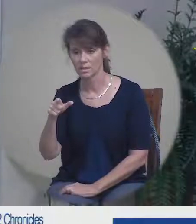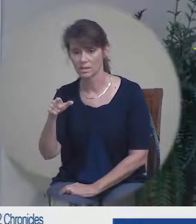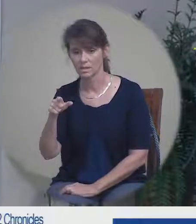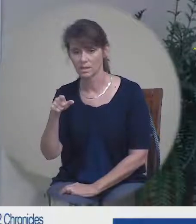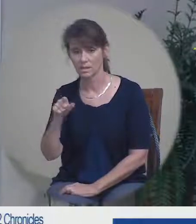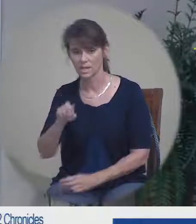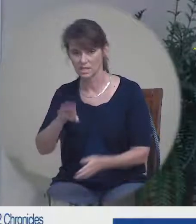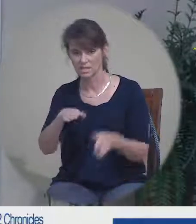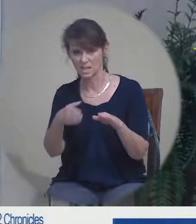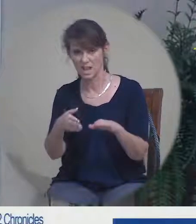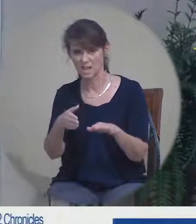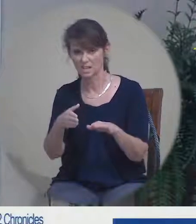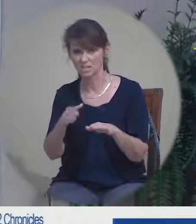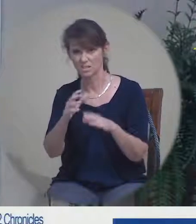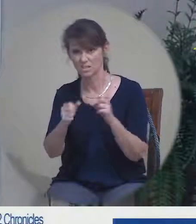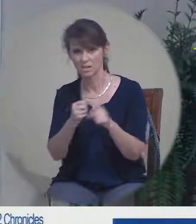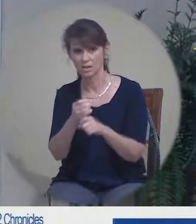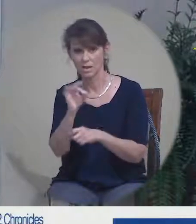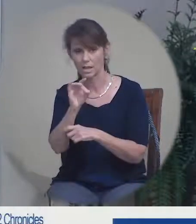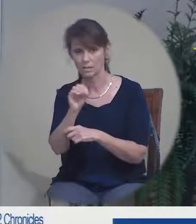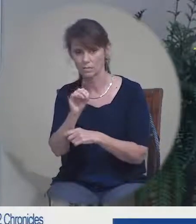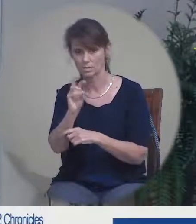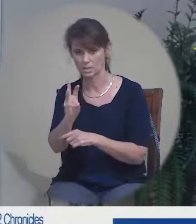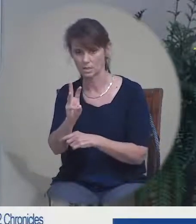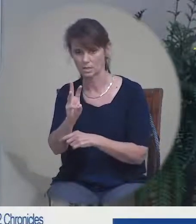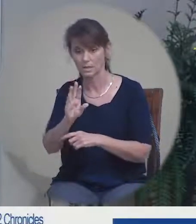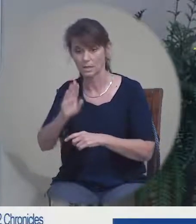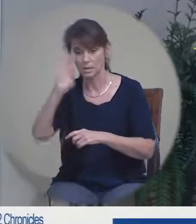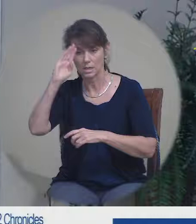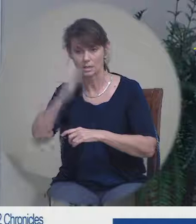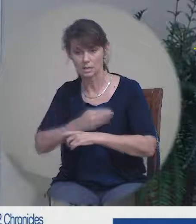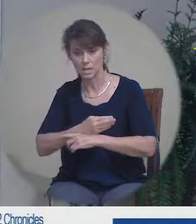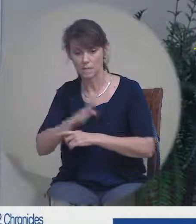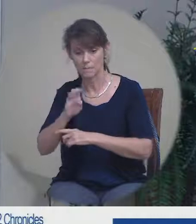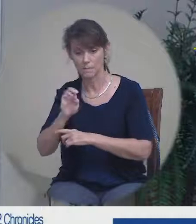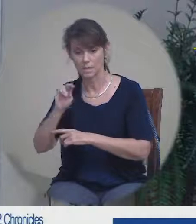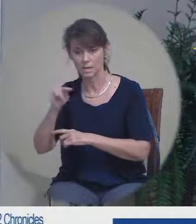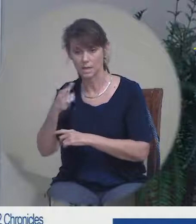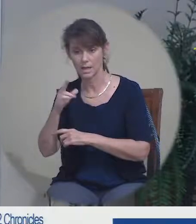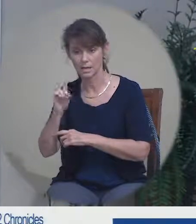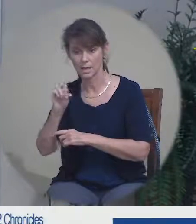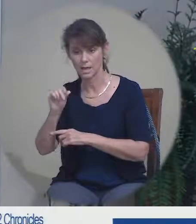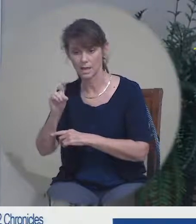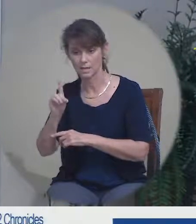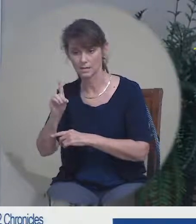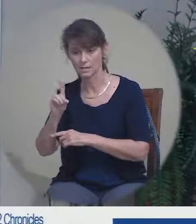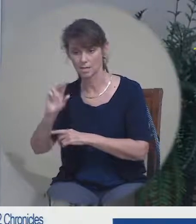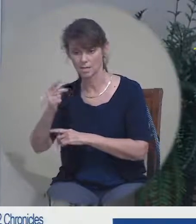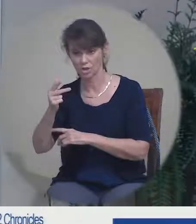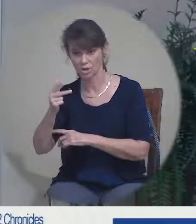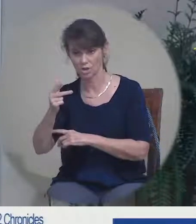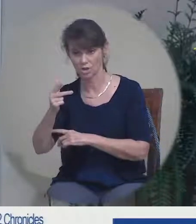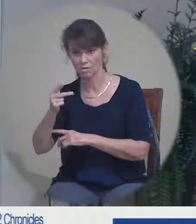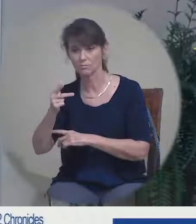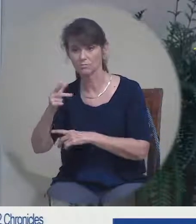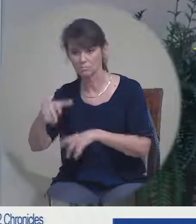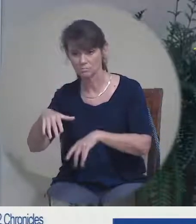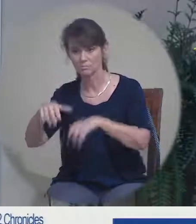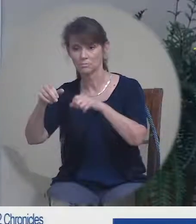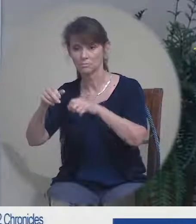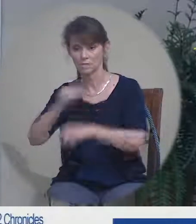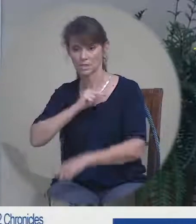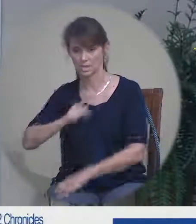dies in 806, and his son Ben-Hadad III becomes king. Eventually, Assyria